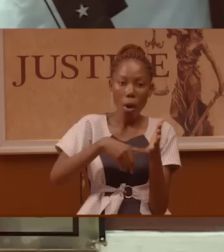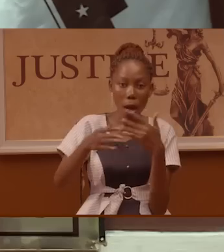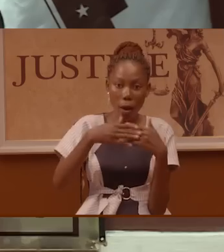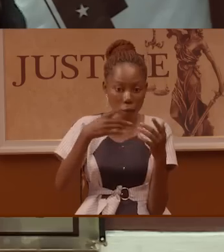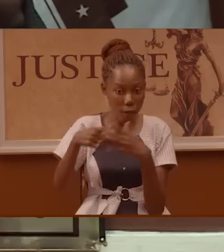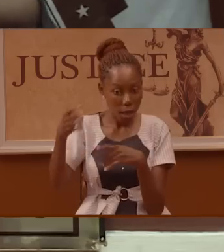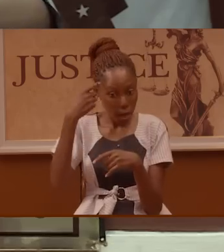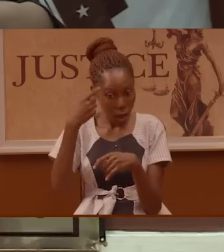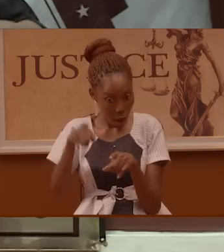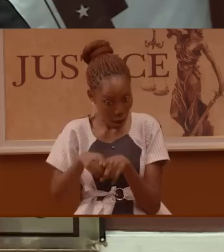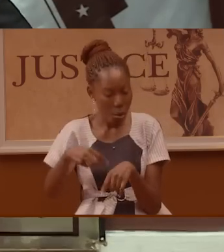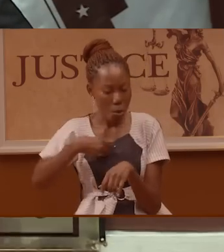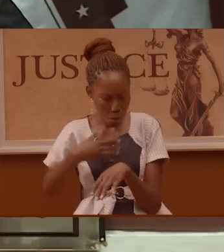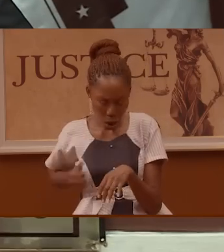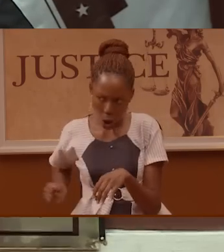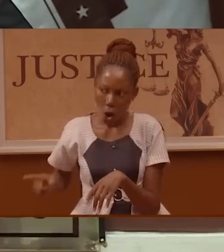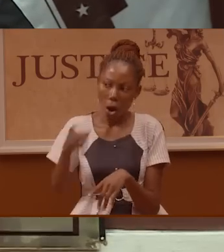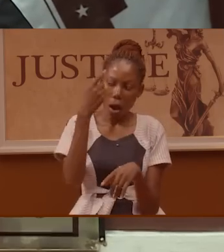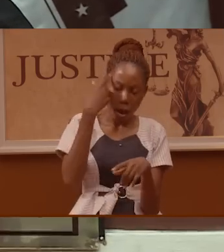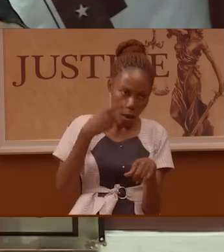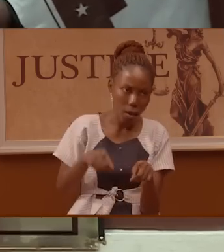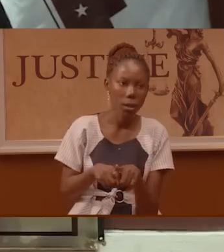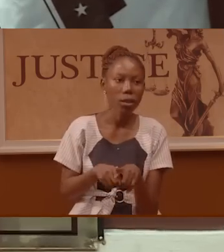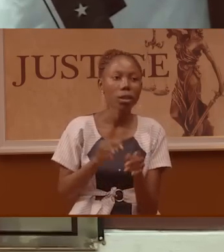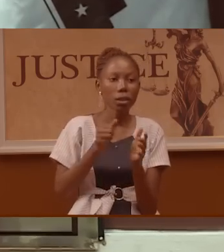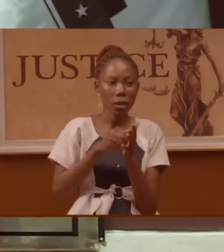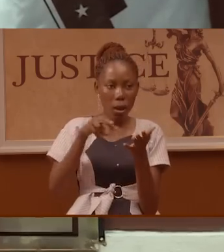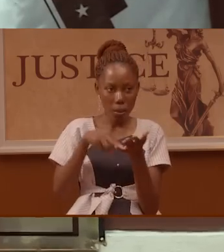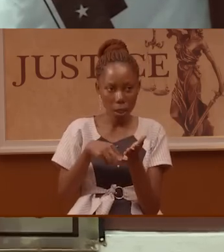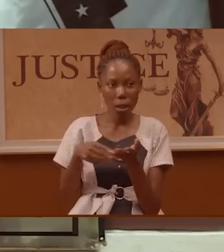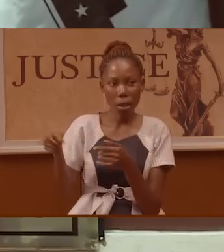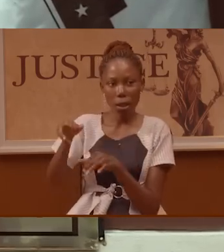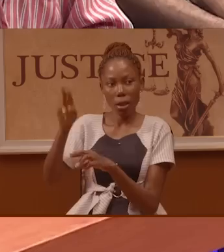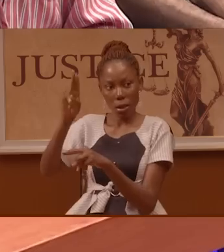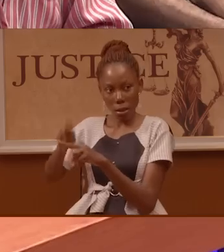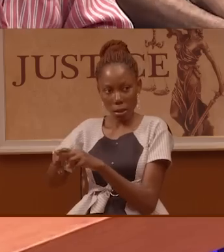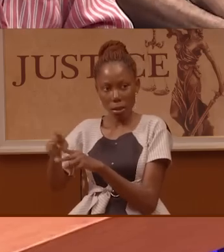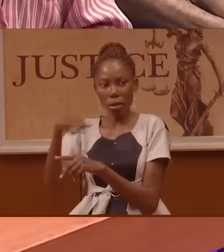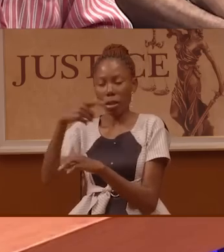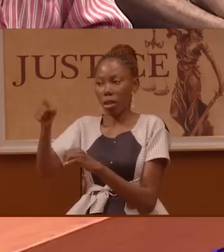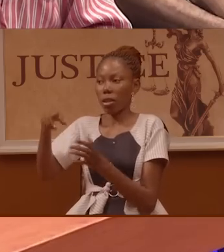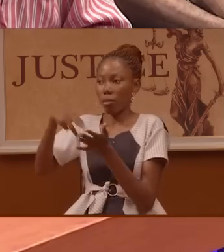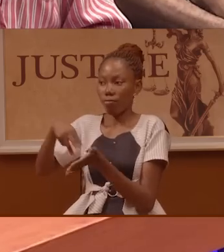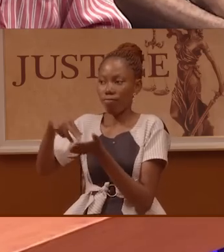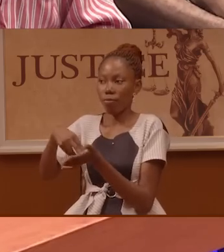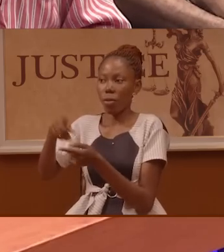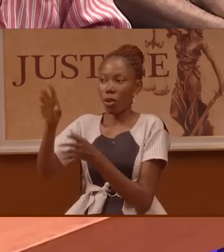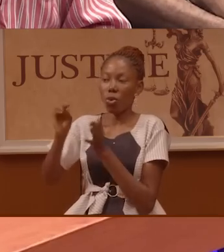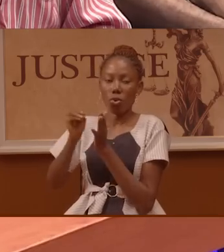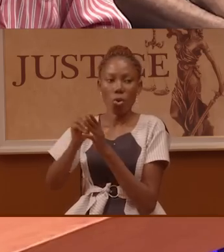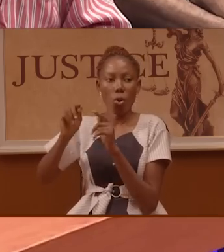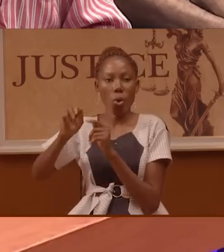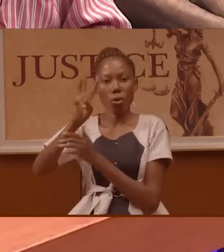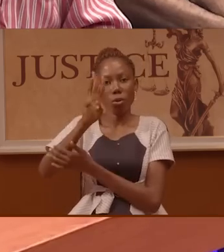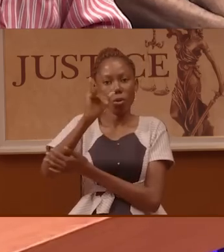on is binding on all of us. Then he can sit down there and say he's representing his own wing.